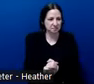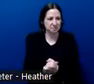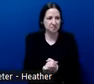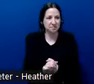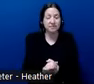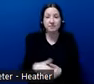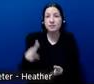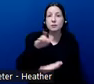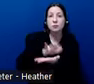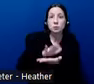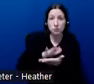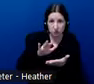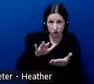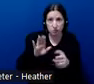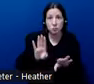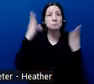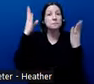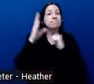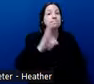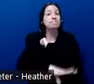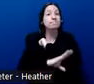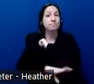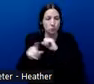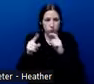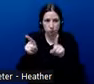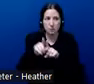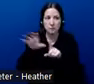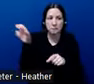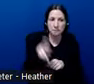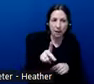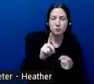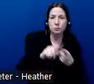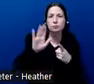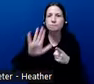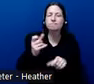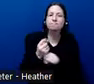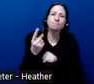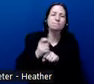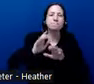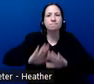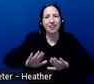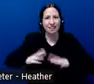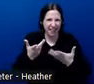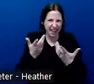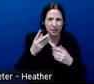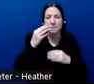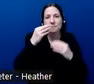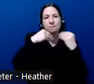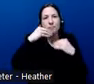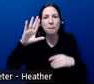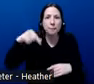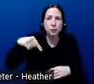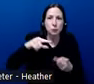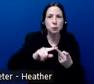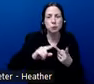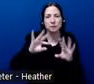Schools also started off the year with a return to traditions such as barbecues and family picnics, as seen here at Brantford and Lyndhurst